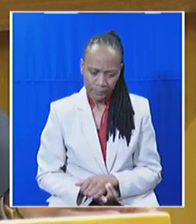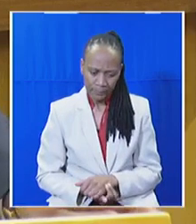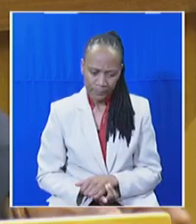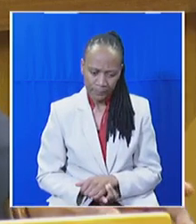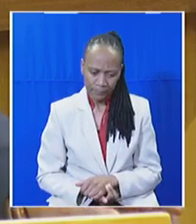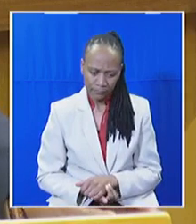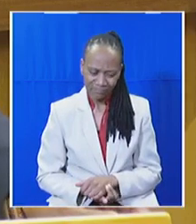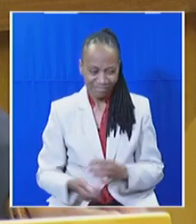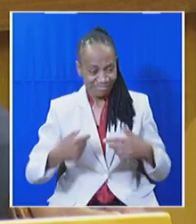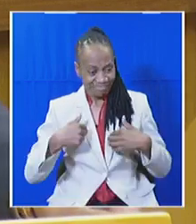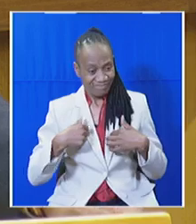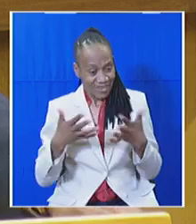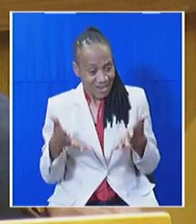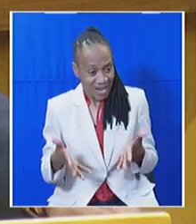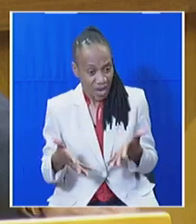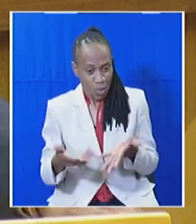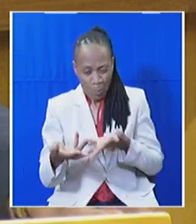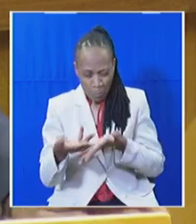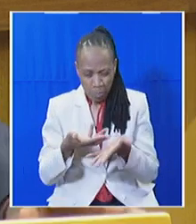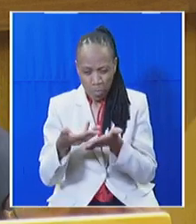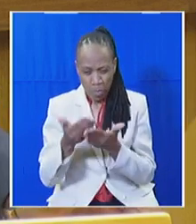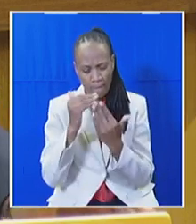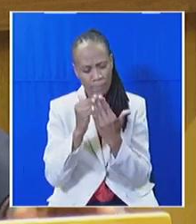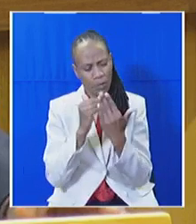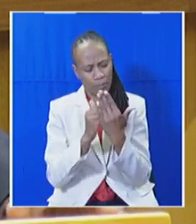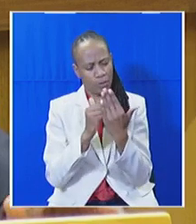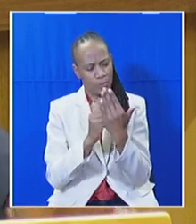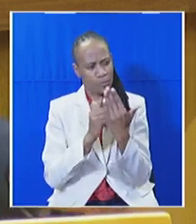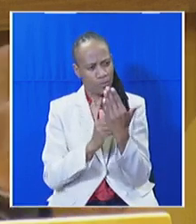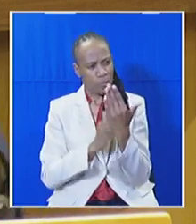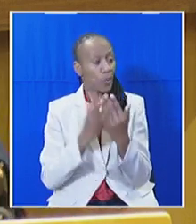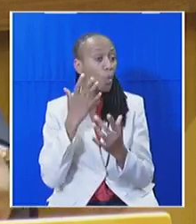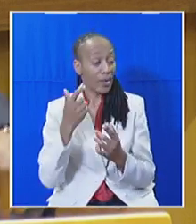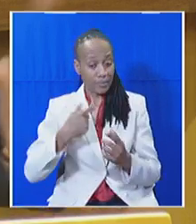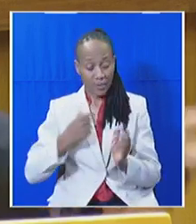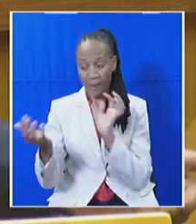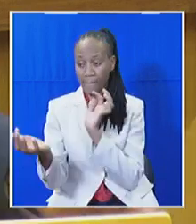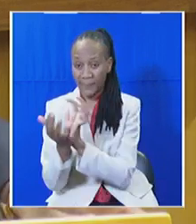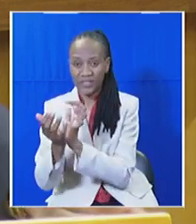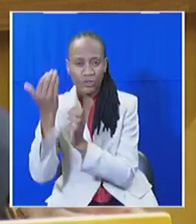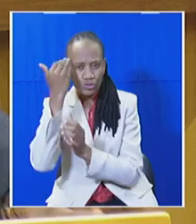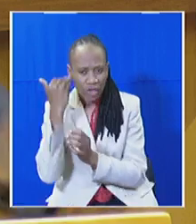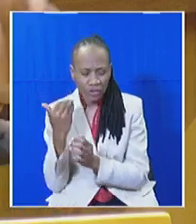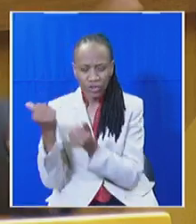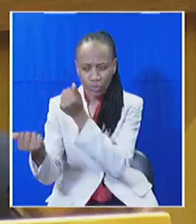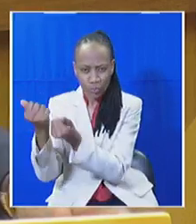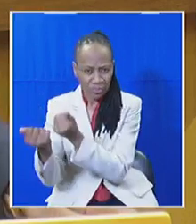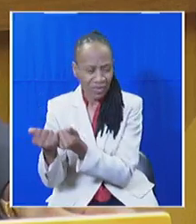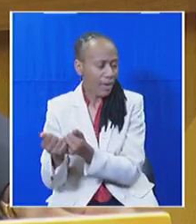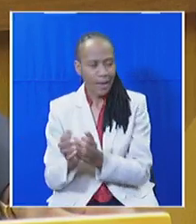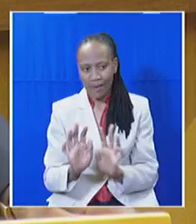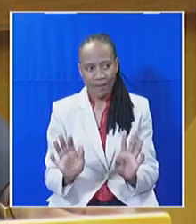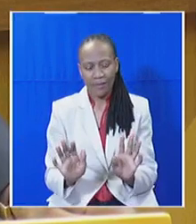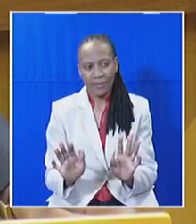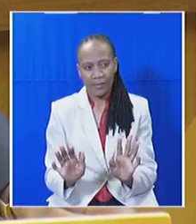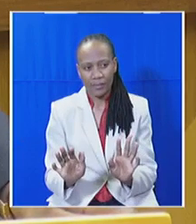I need to discuss the agenda that will take place between the judges and or the judiciary